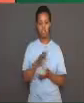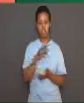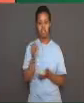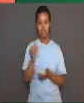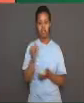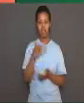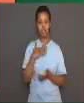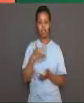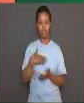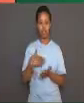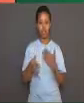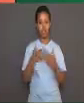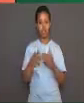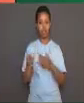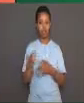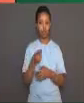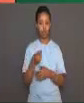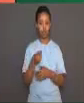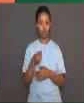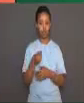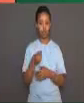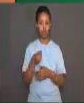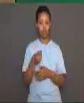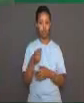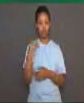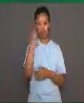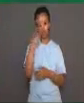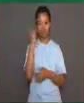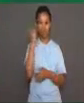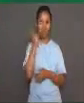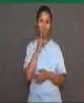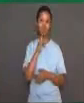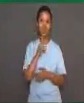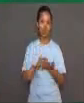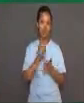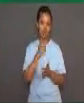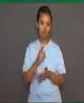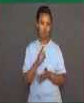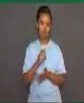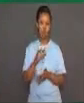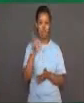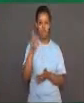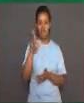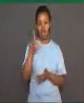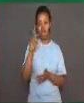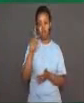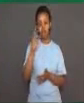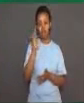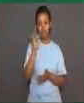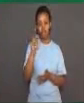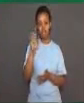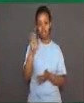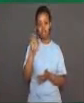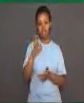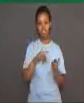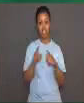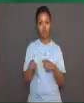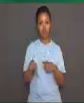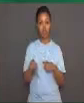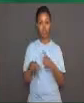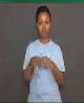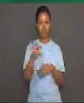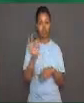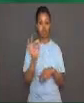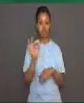body build and are also narrow-headed. The Alpines are people from countries in